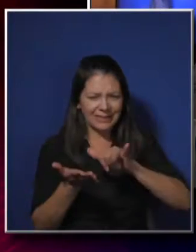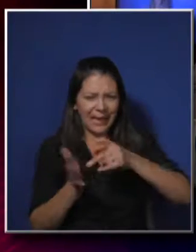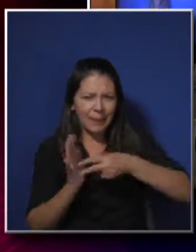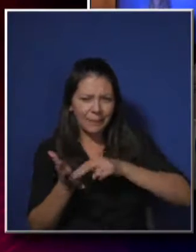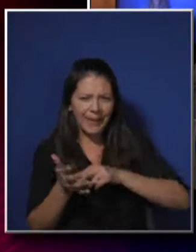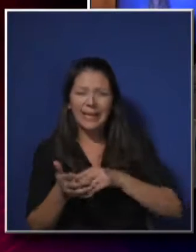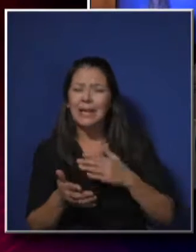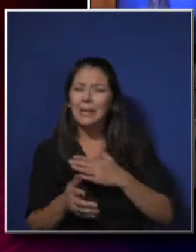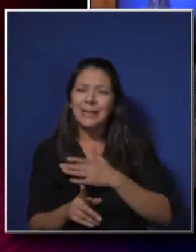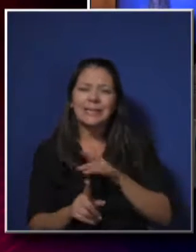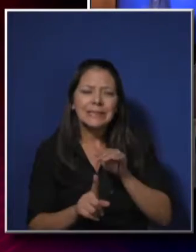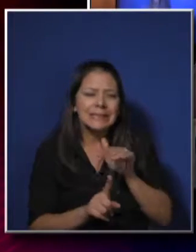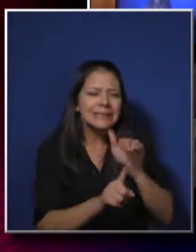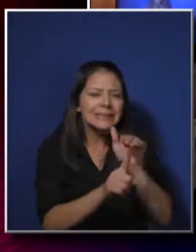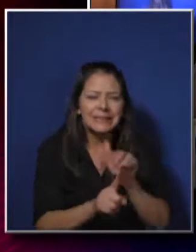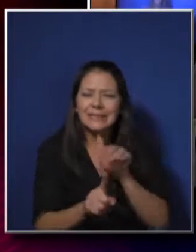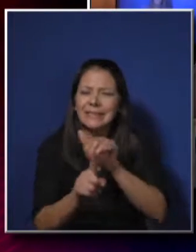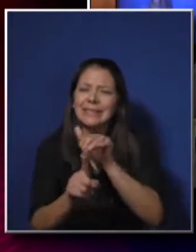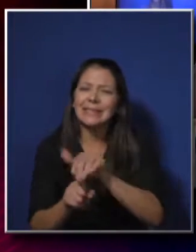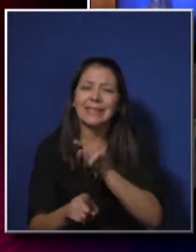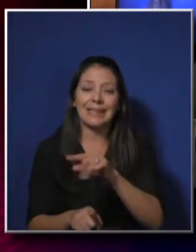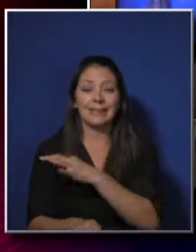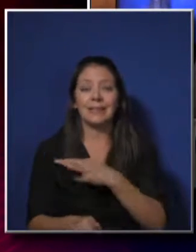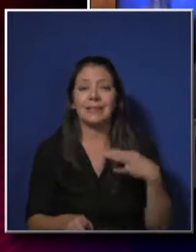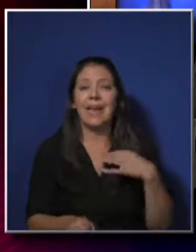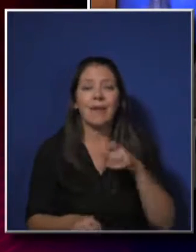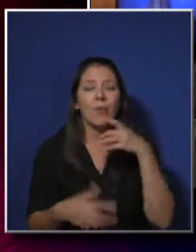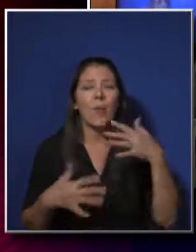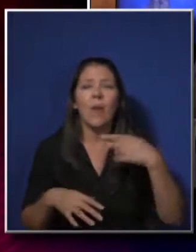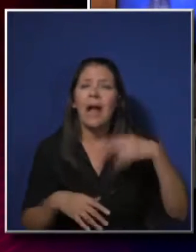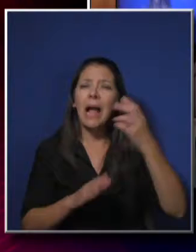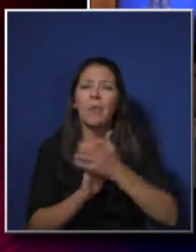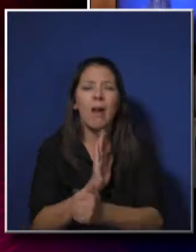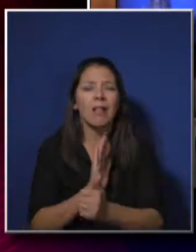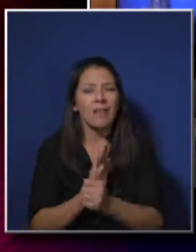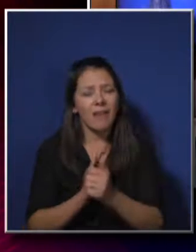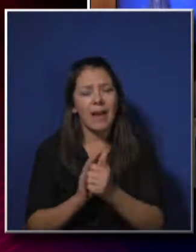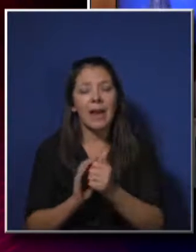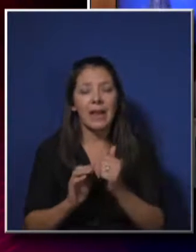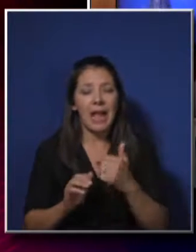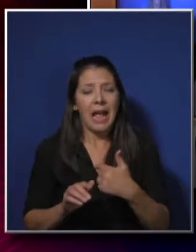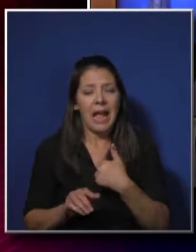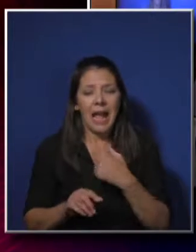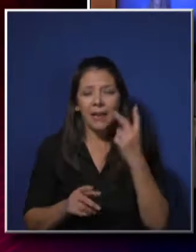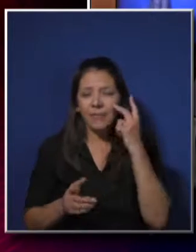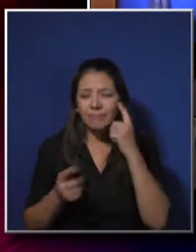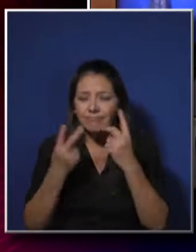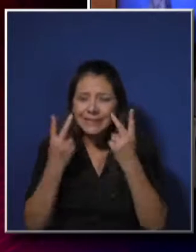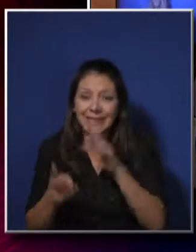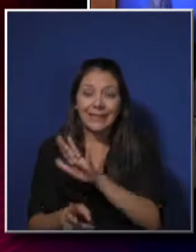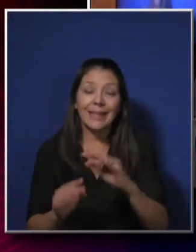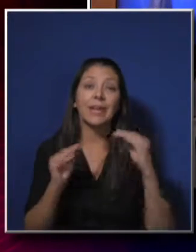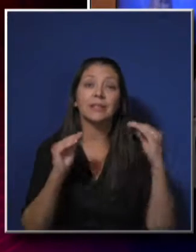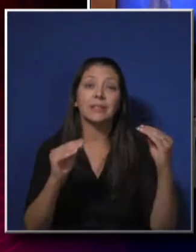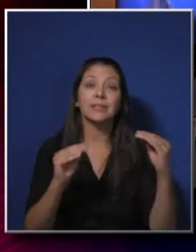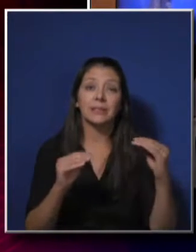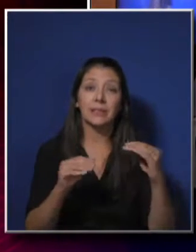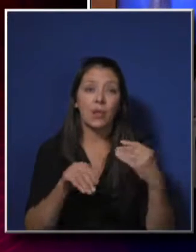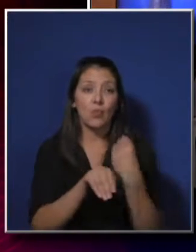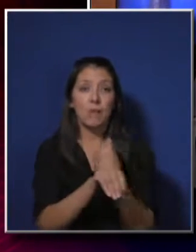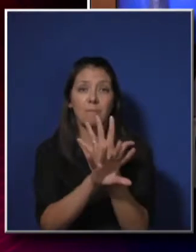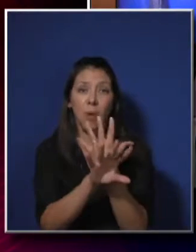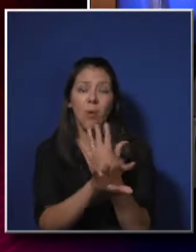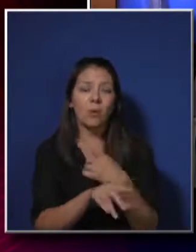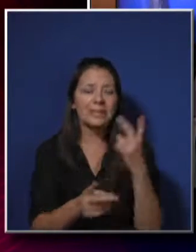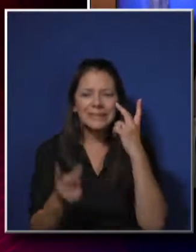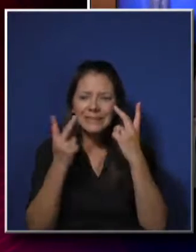highly qualified resources and these staff members who I have had the opportunity to watch remote lessons that are being done